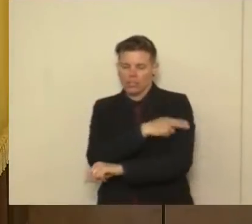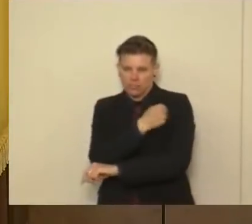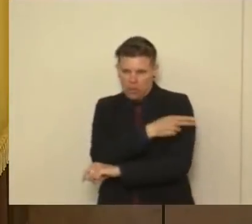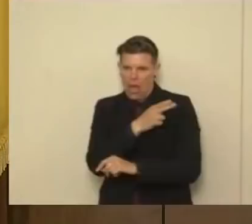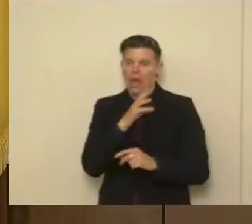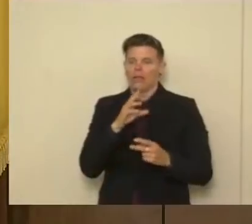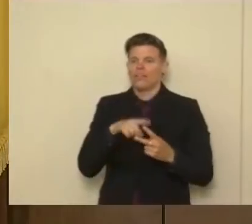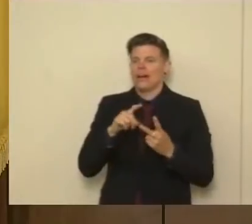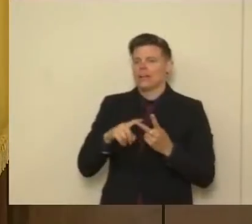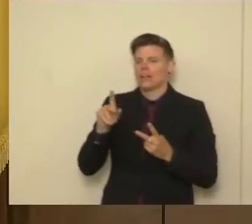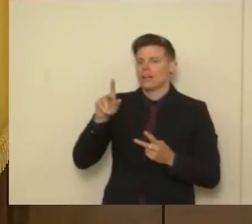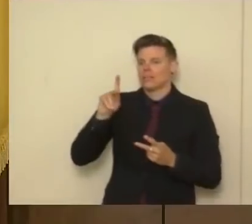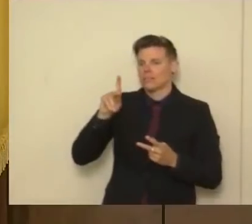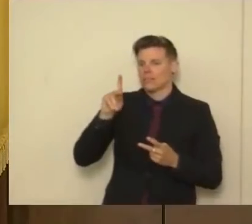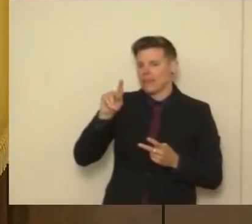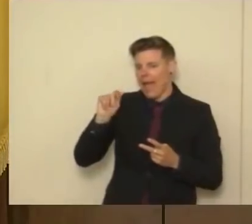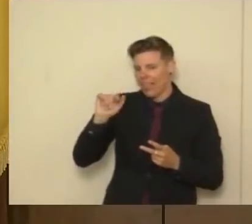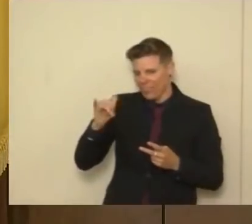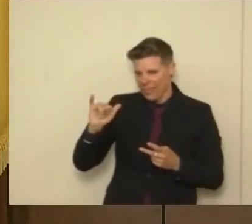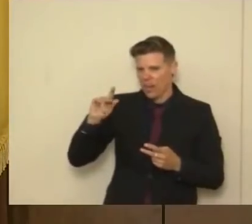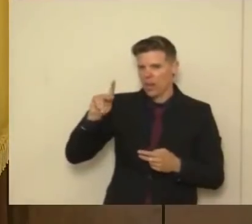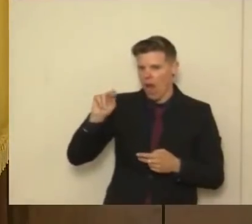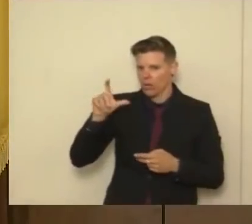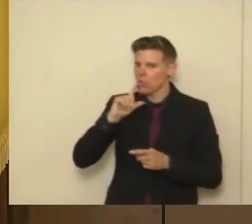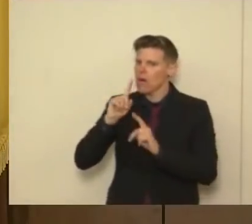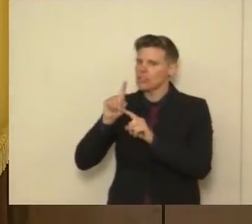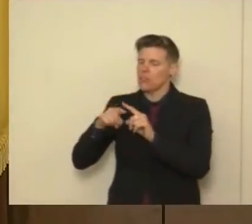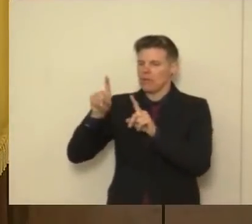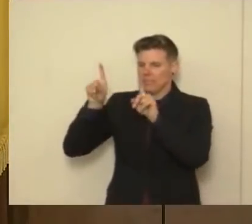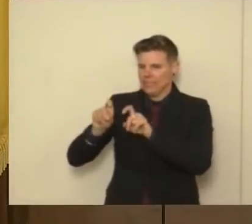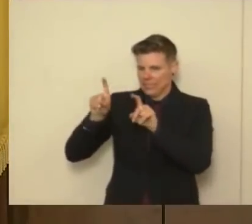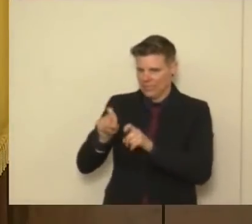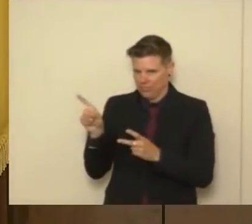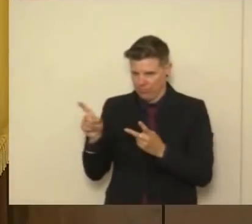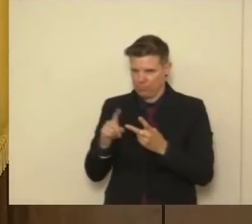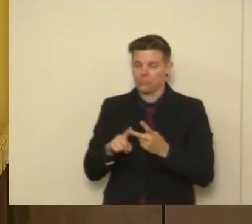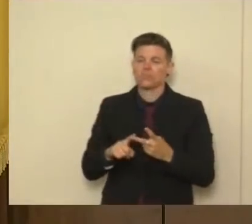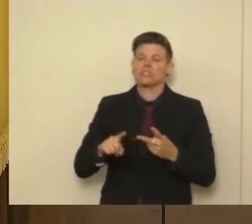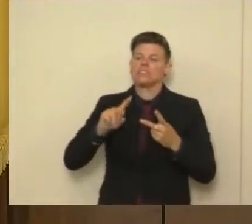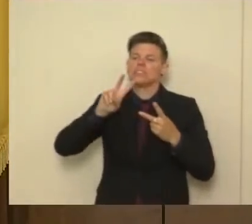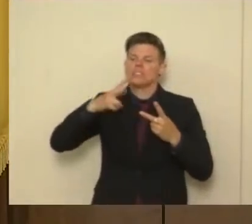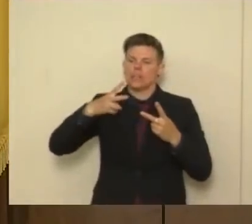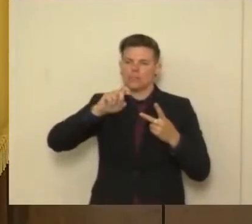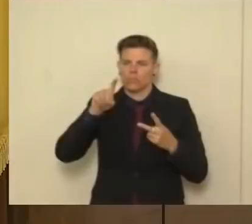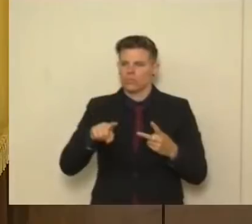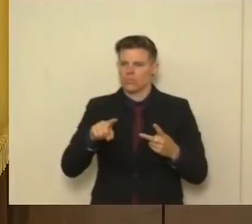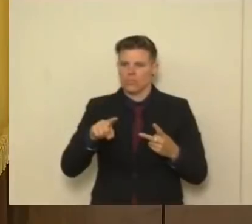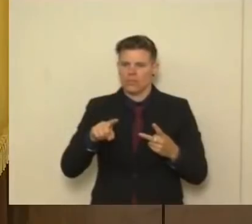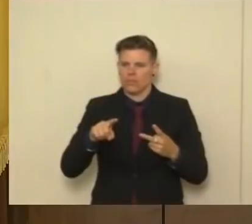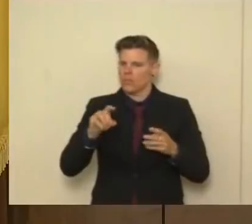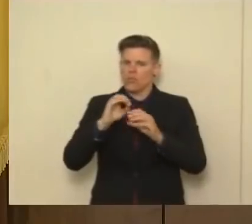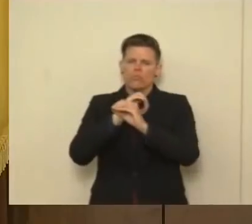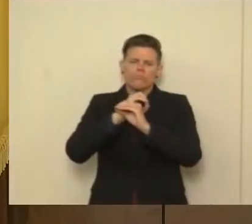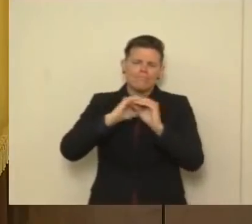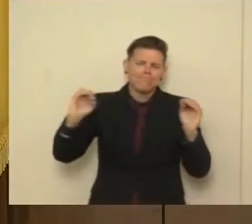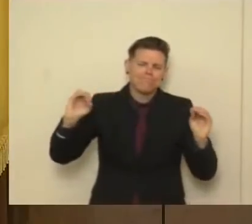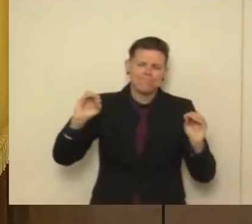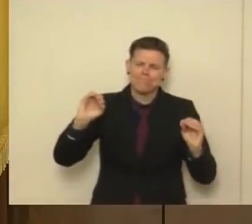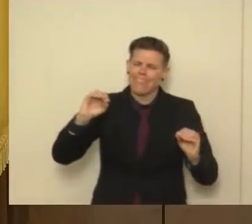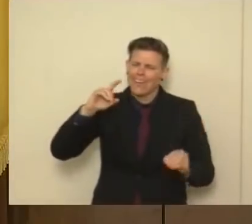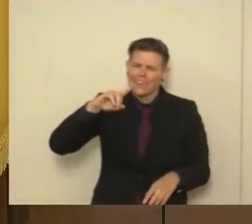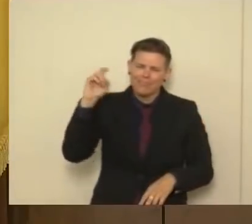Kunkel? There is no question in my mind that there is there's a